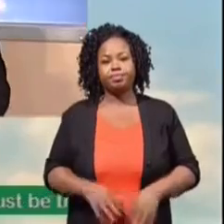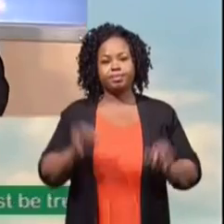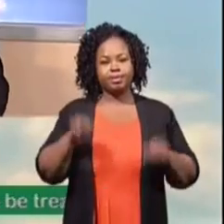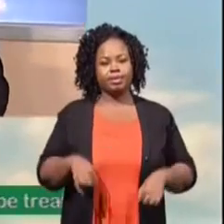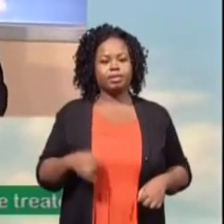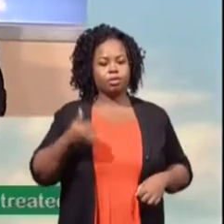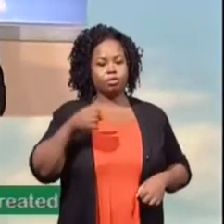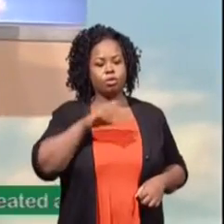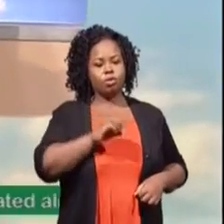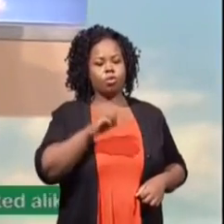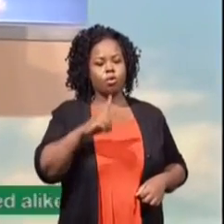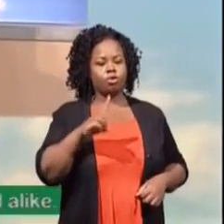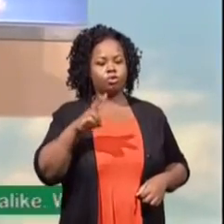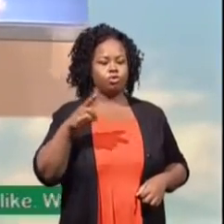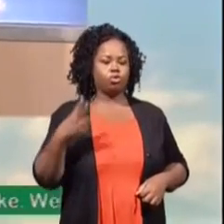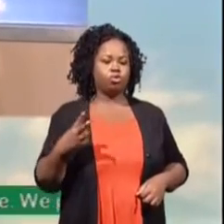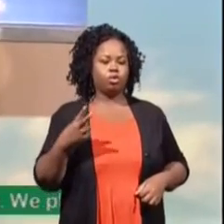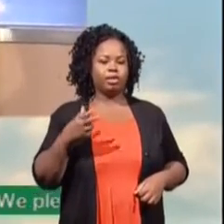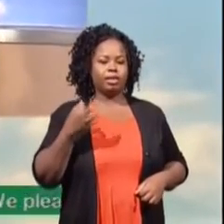number again,